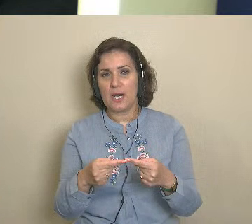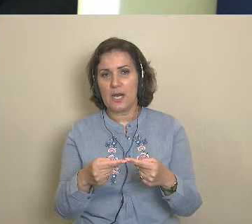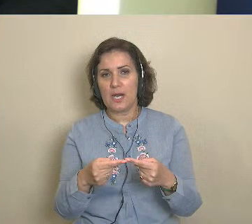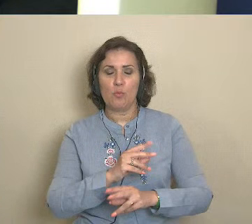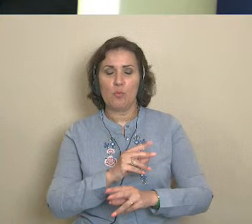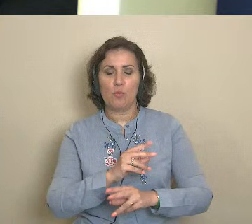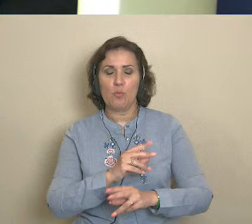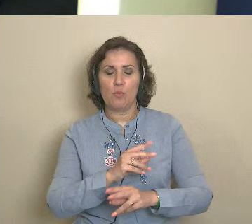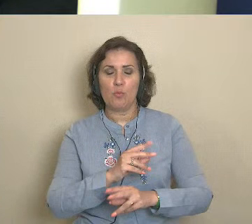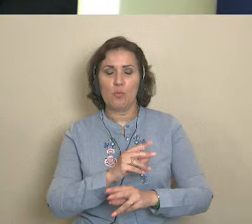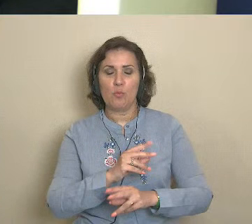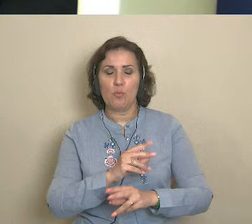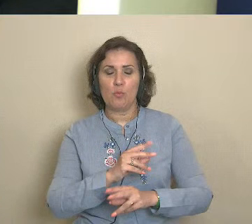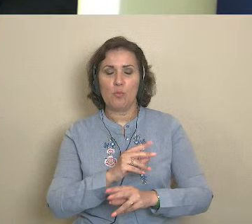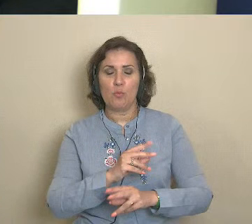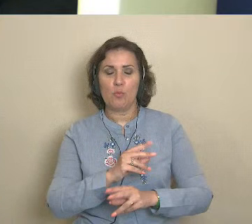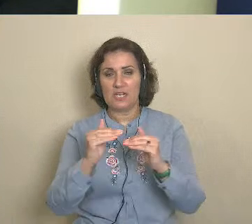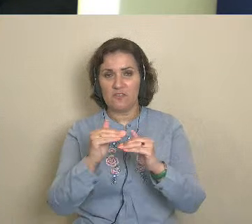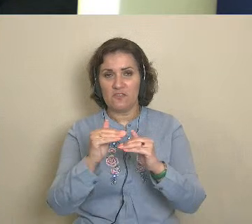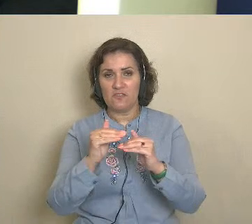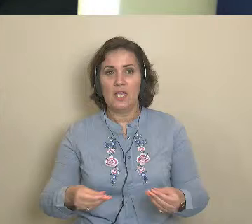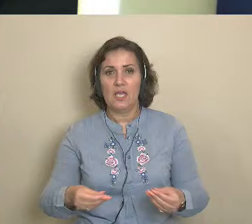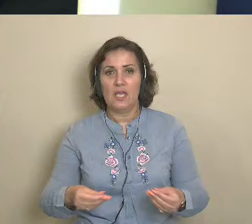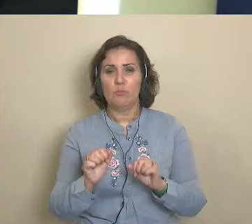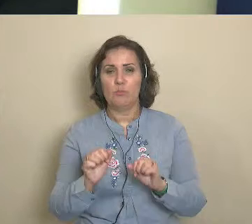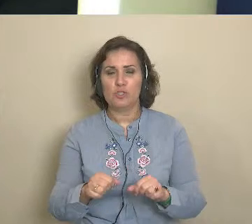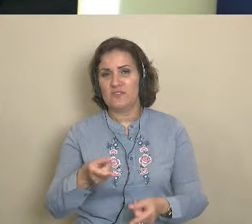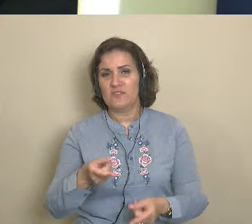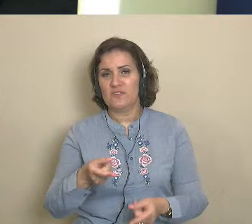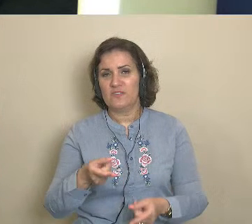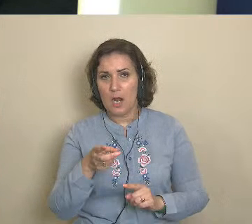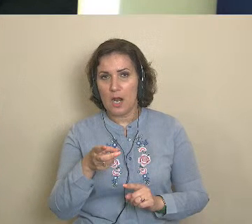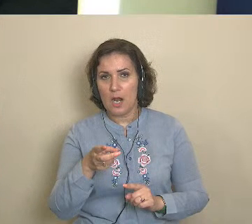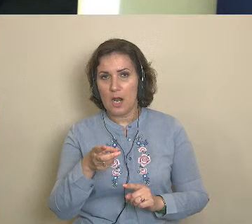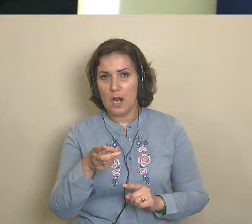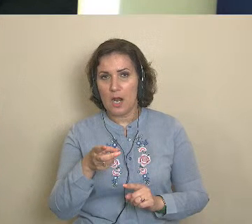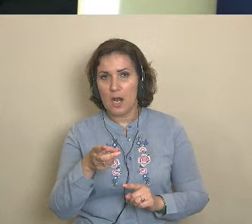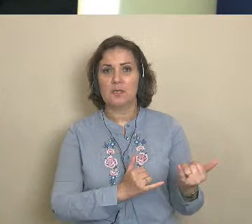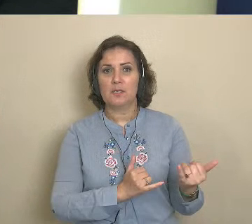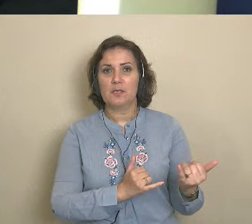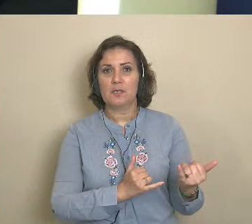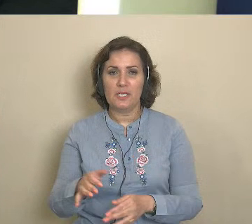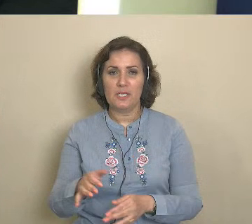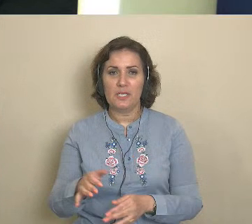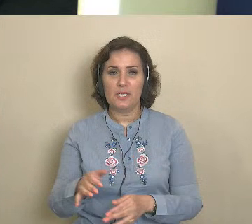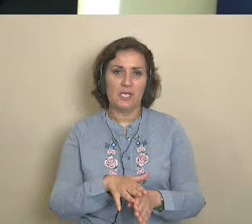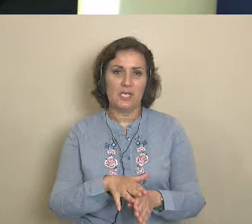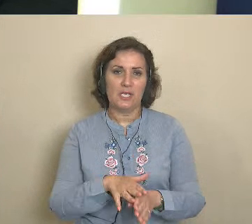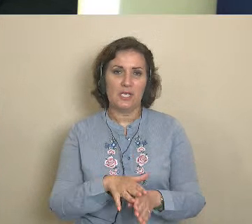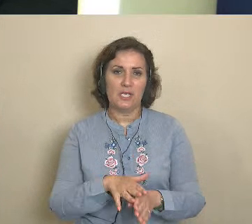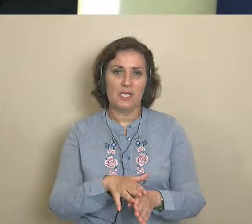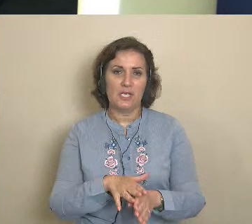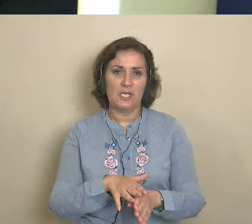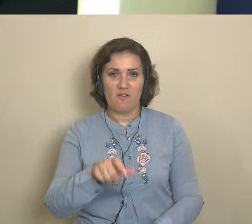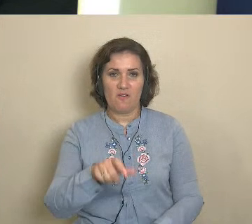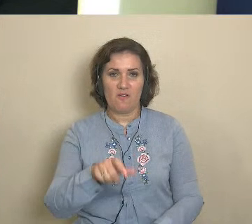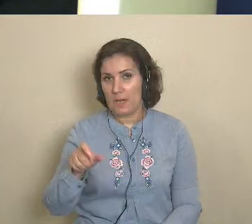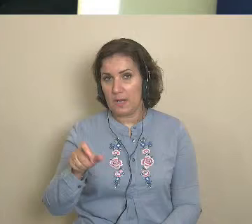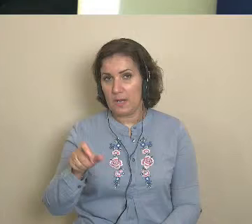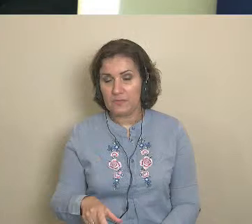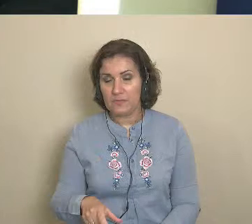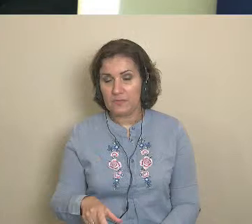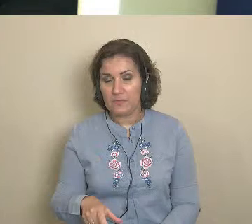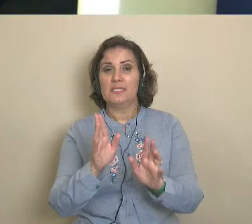this experience. So concerted efforts of the commissions of all levels will allow